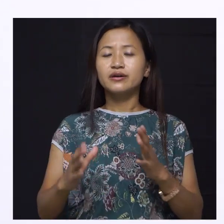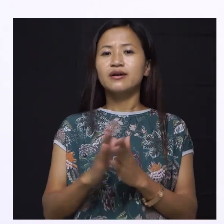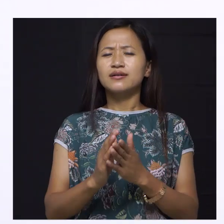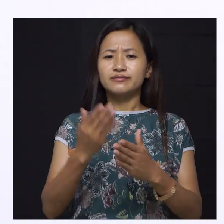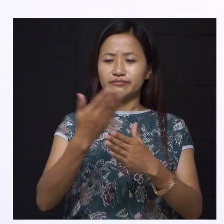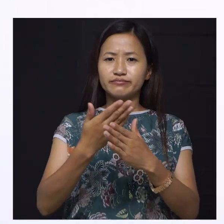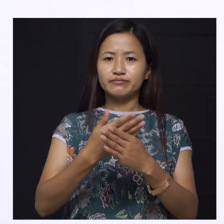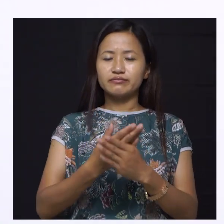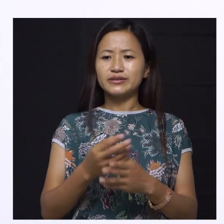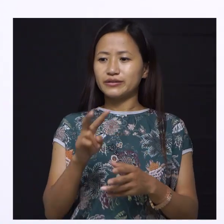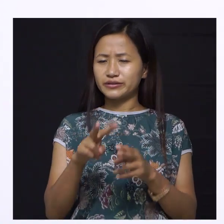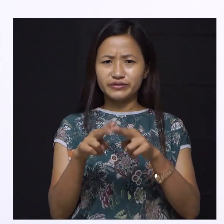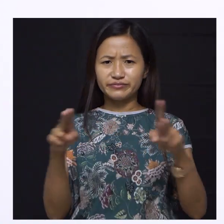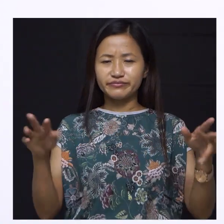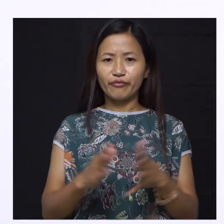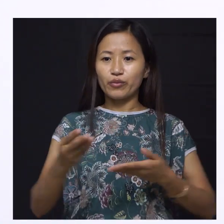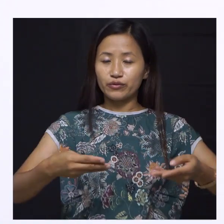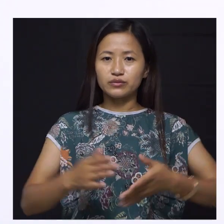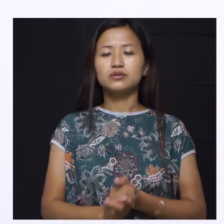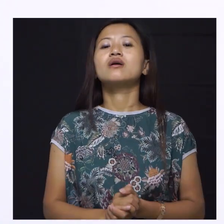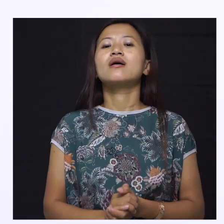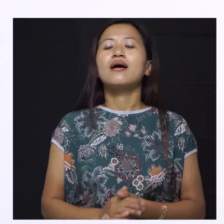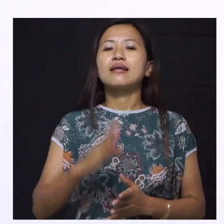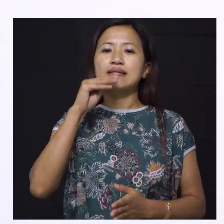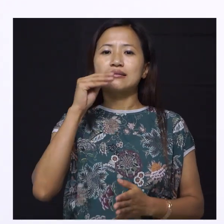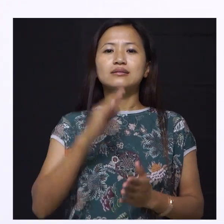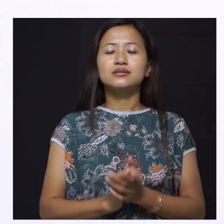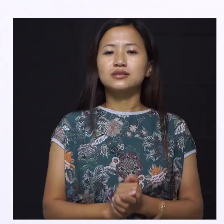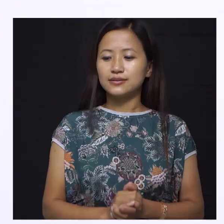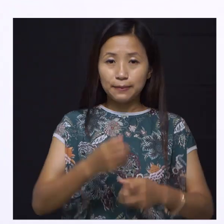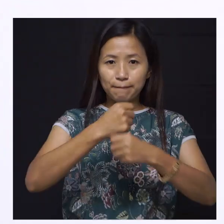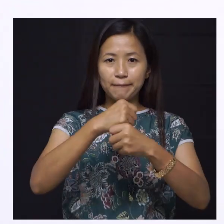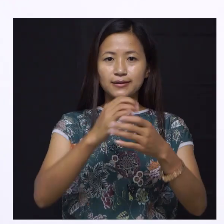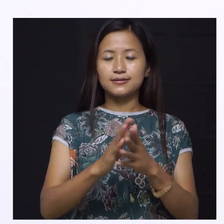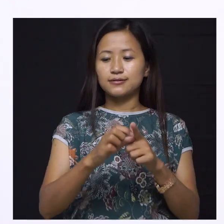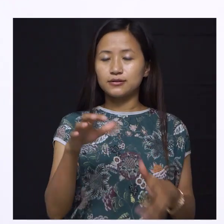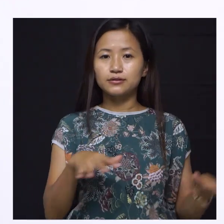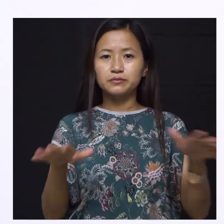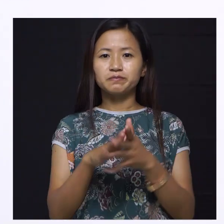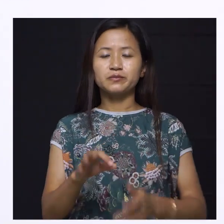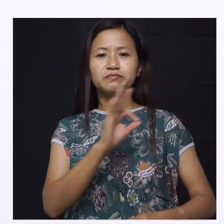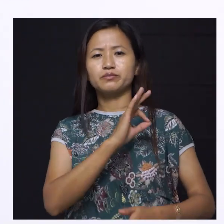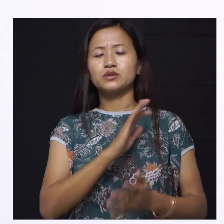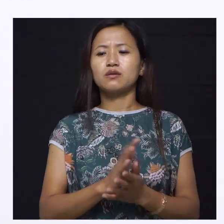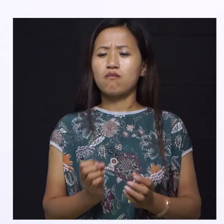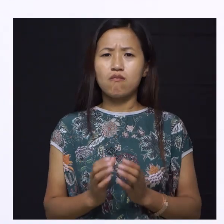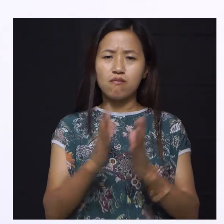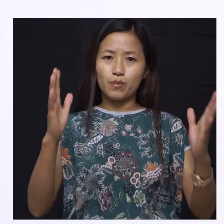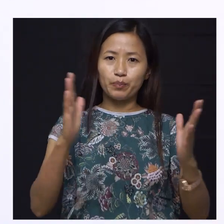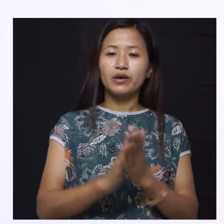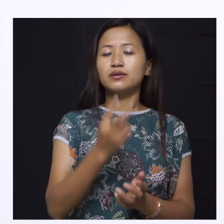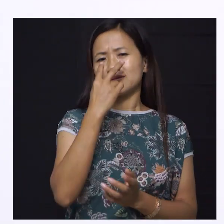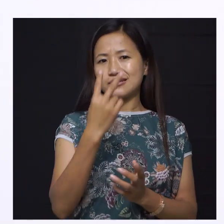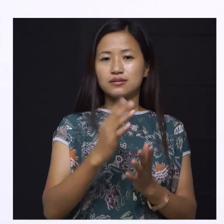with one another, quoting their exact words and speech, right? And it makes the drama even more interesting because we get to